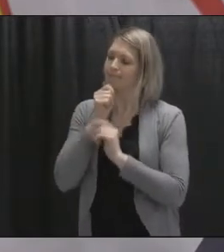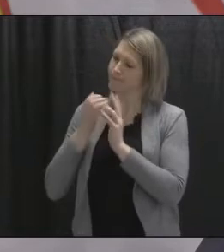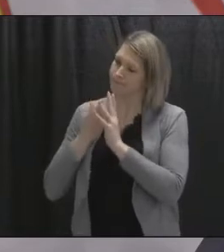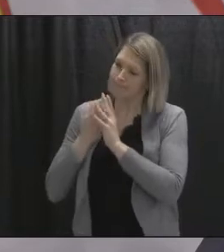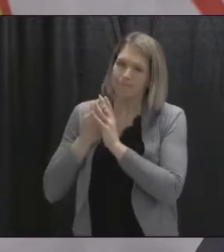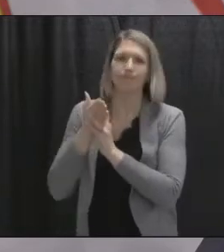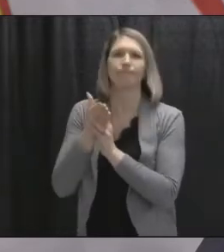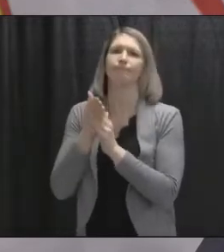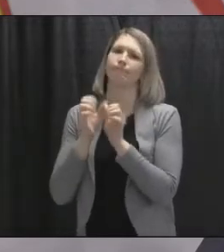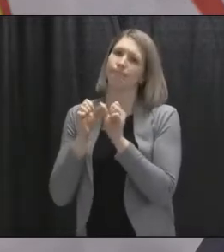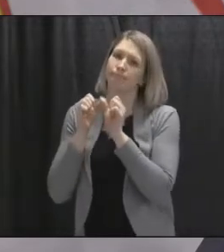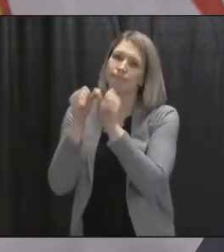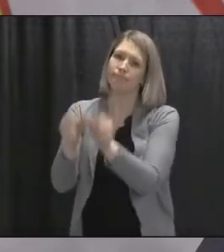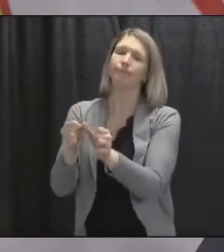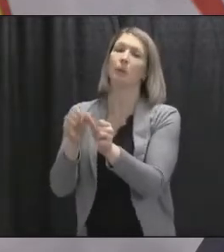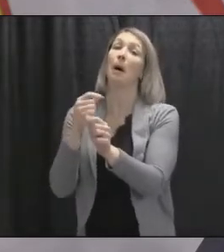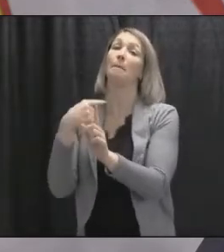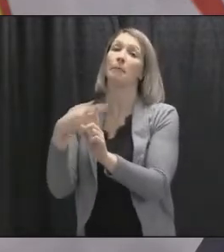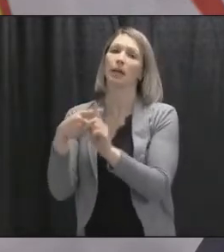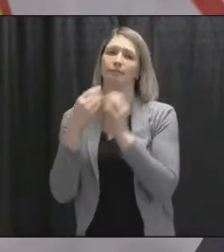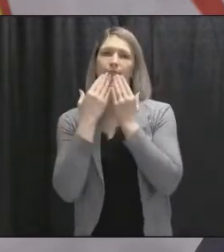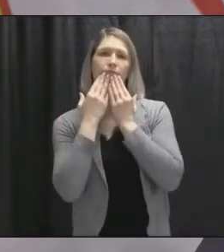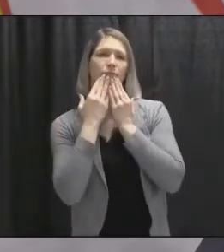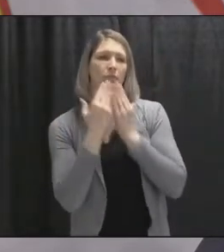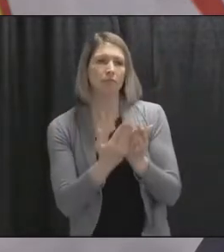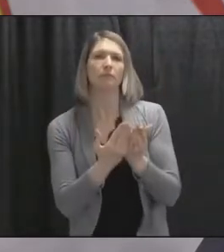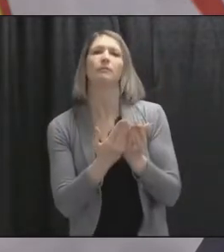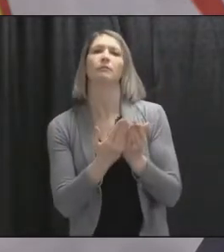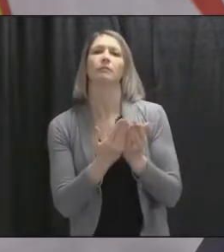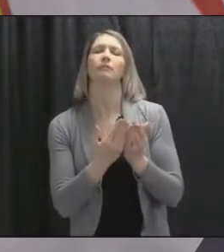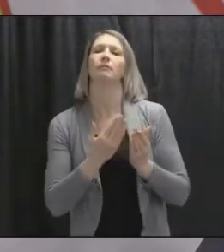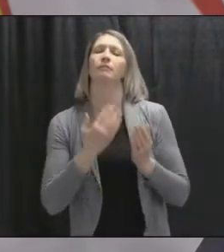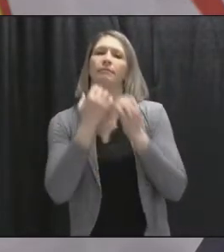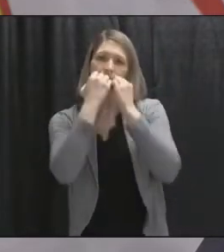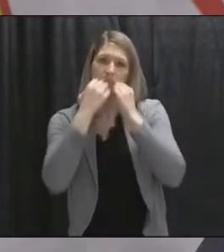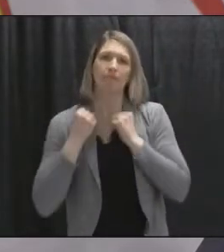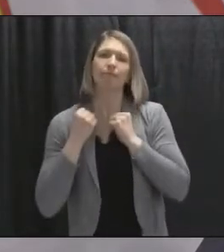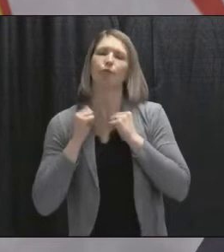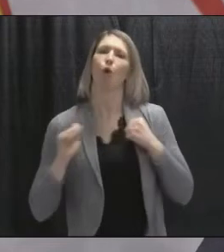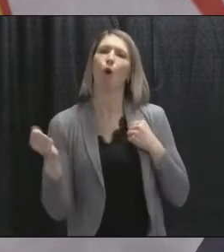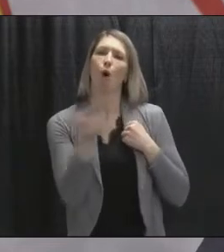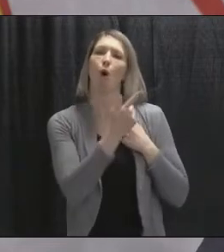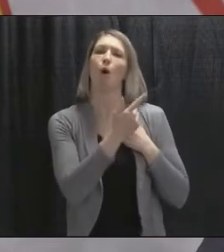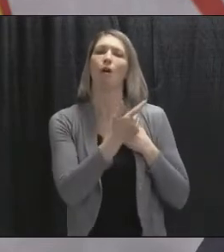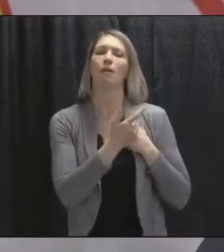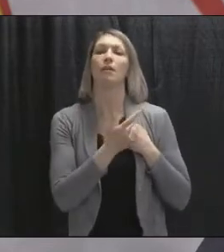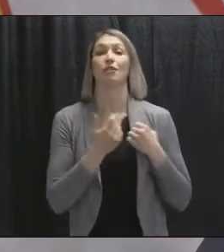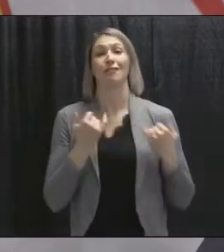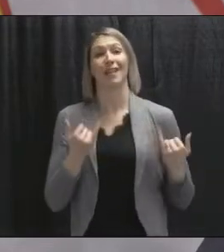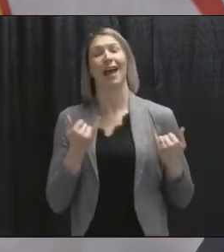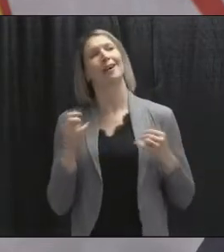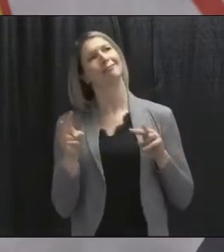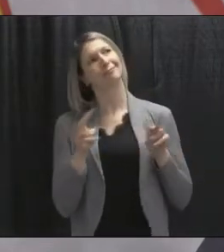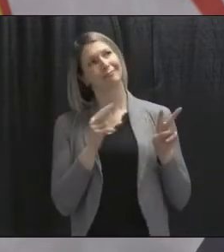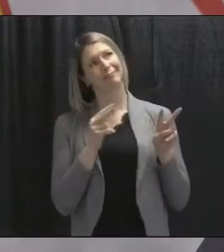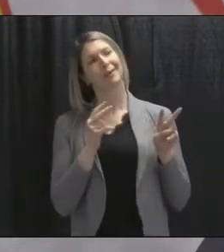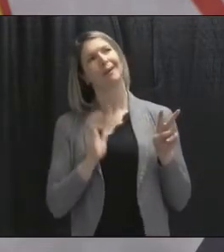essential workers that are providing safety, stability, and comfort at a time when nothing is